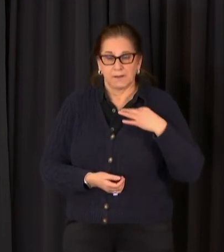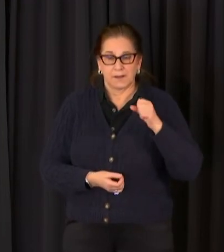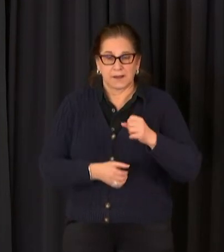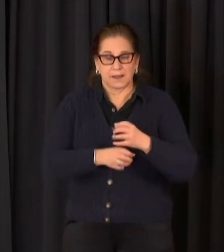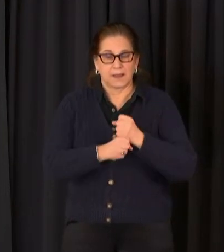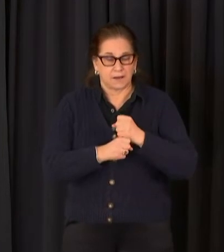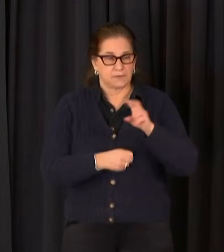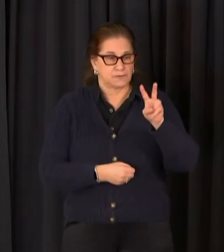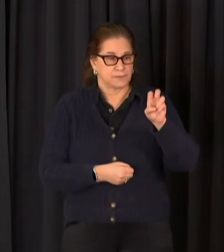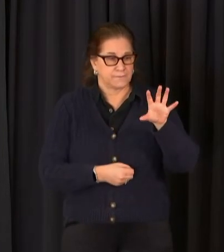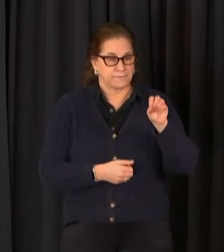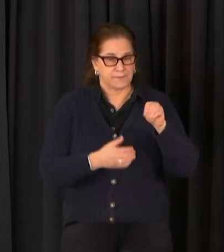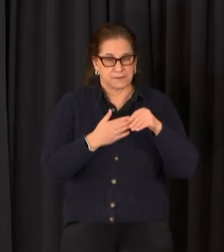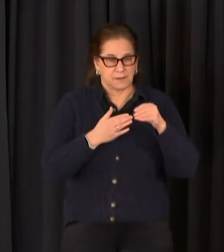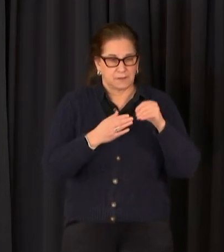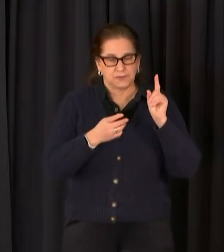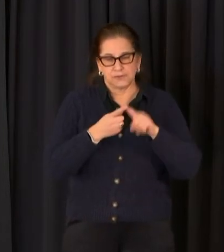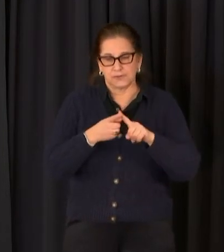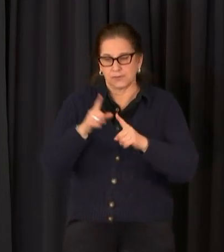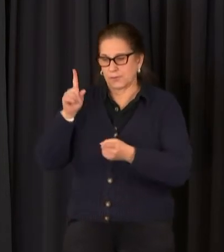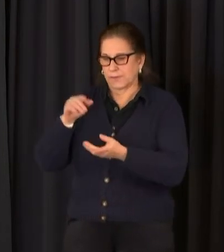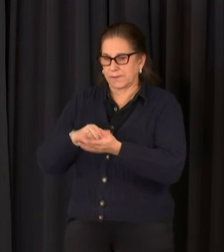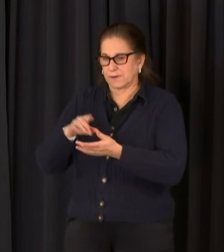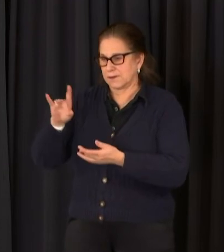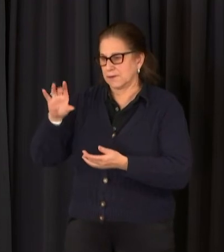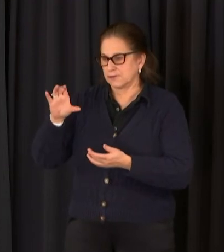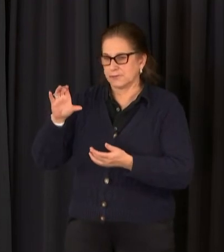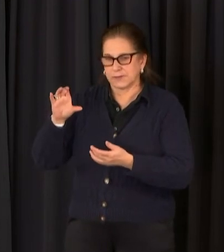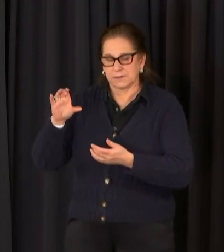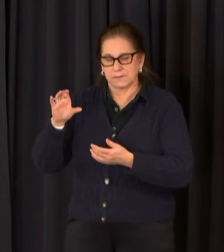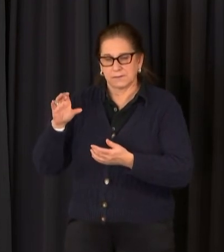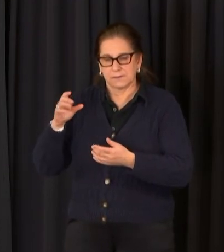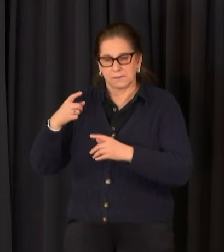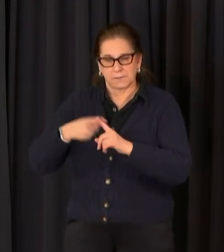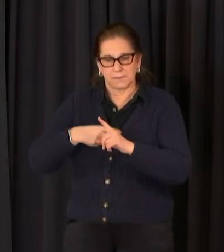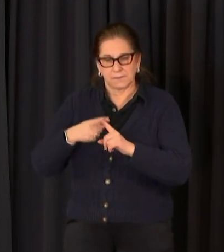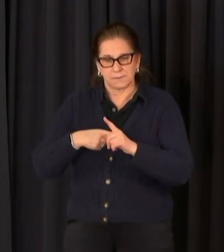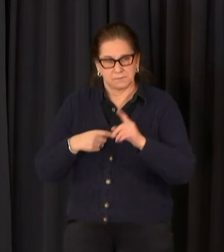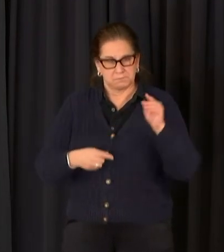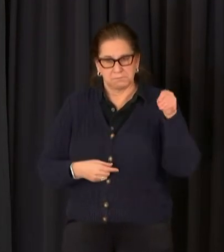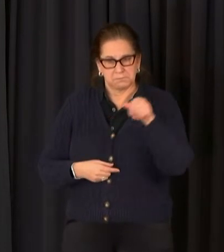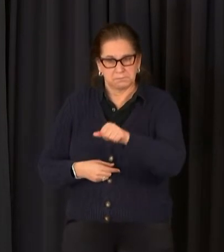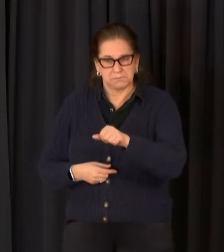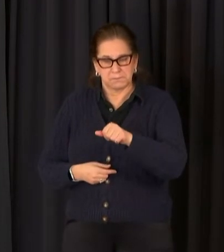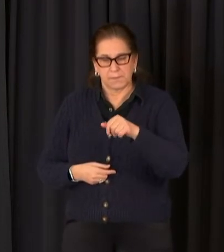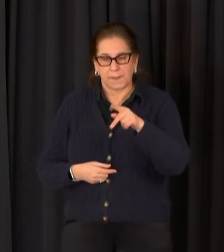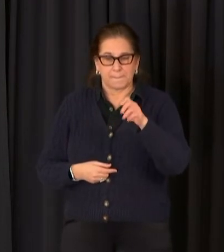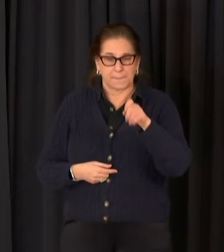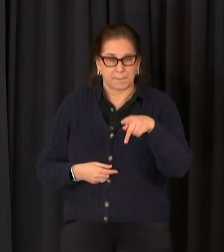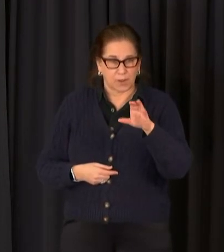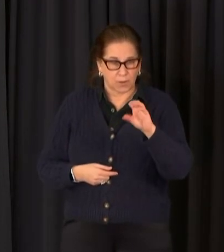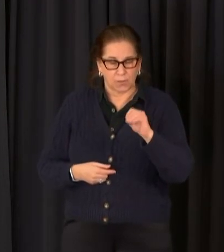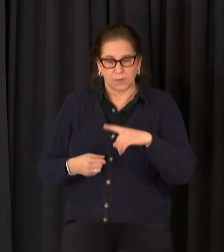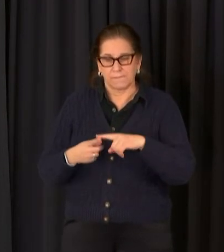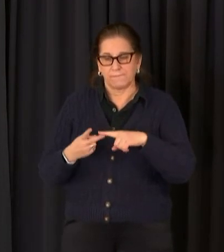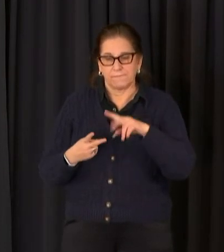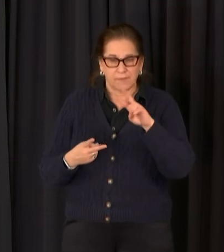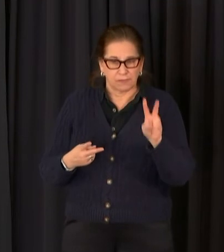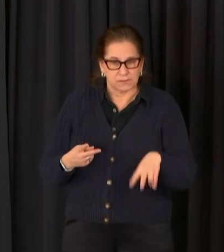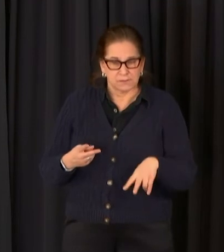Public Service Commission of the District of Columbia requires PEPCO, Washington Gas, and Verizon to offer utility